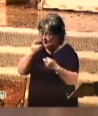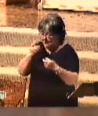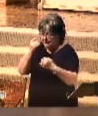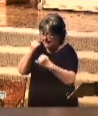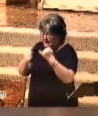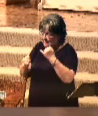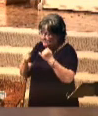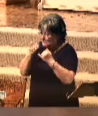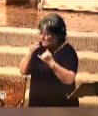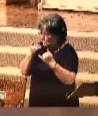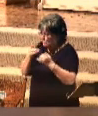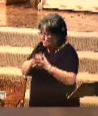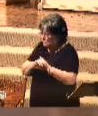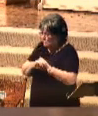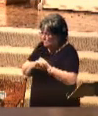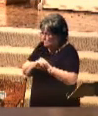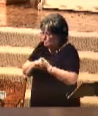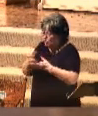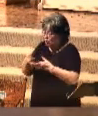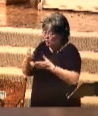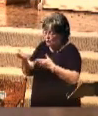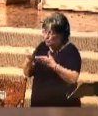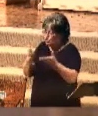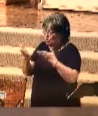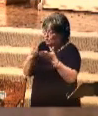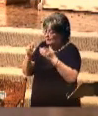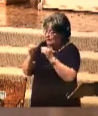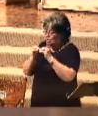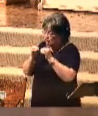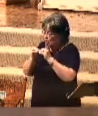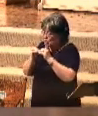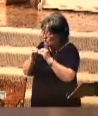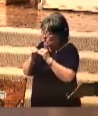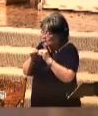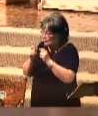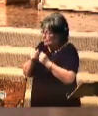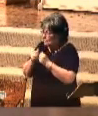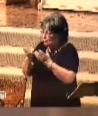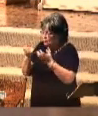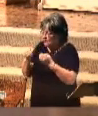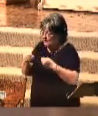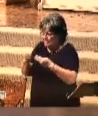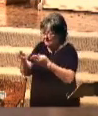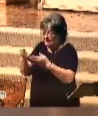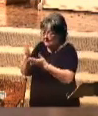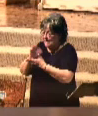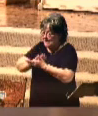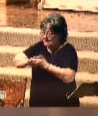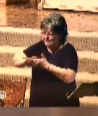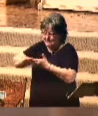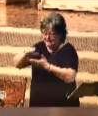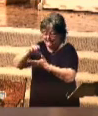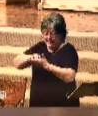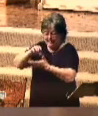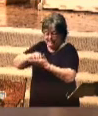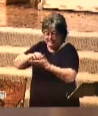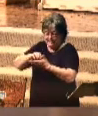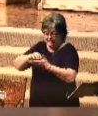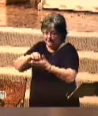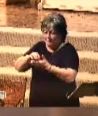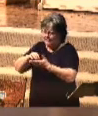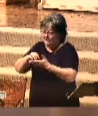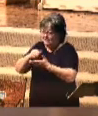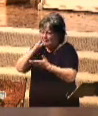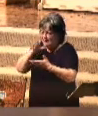of dinner, you were serving dessert and you wanted to give a nice piece of cake that you had baked,